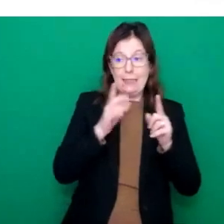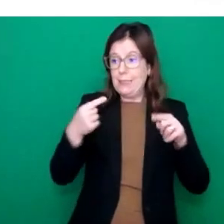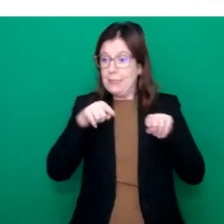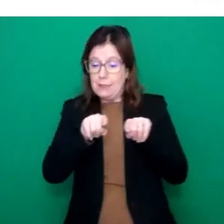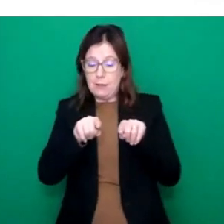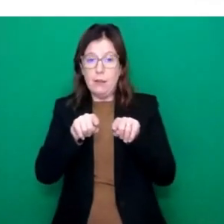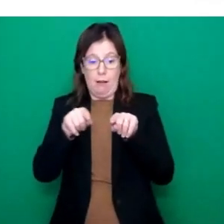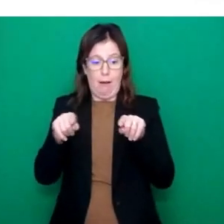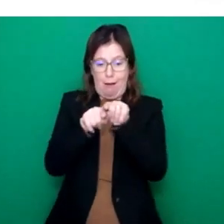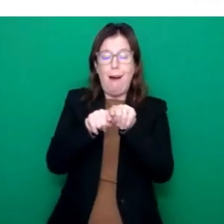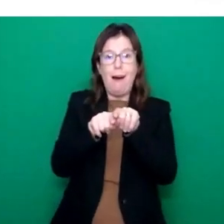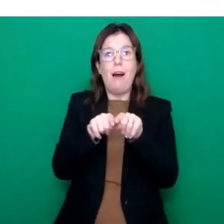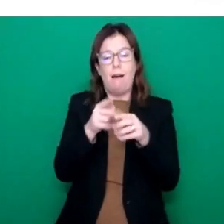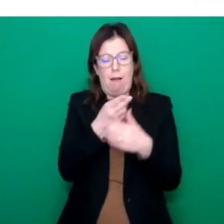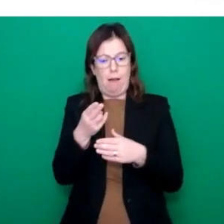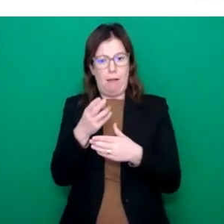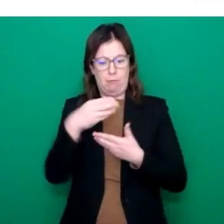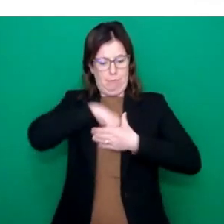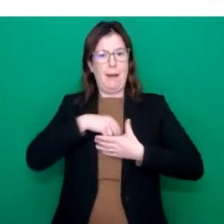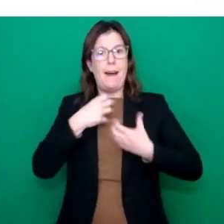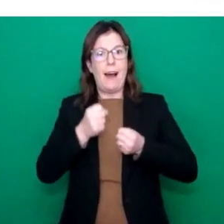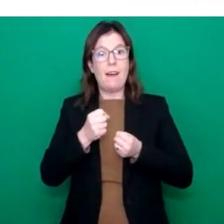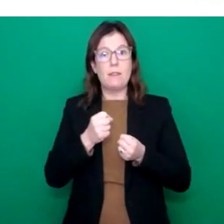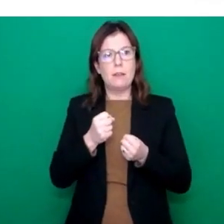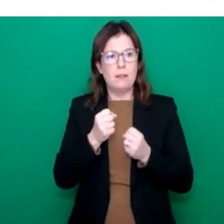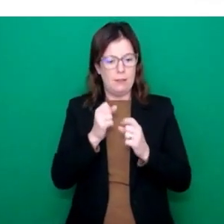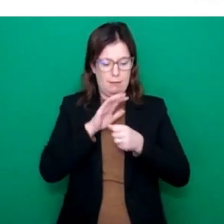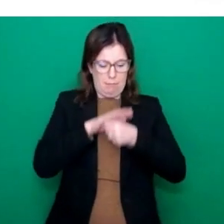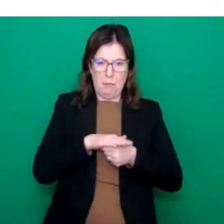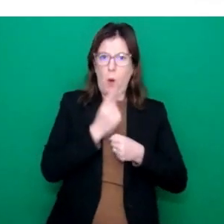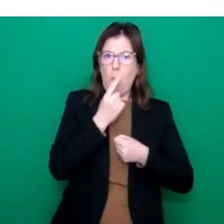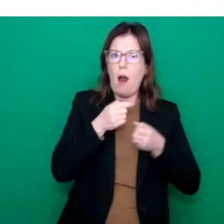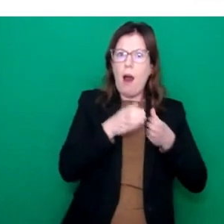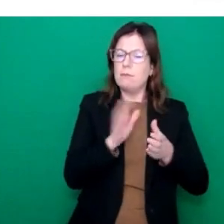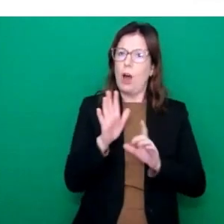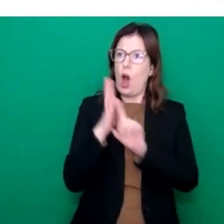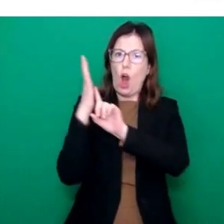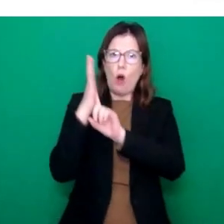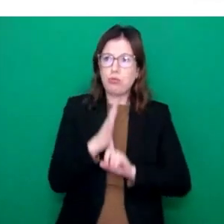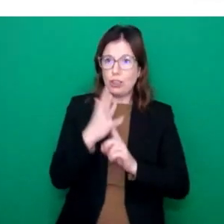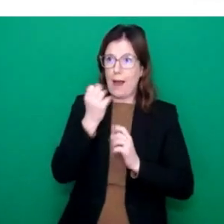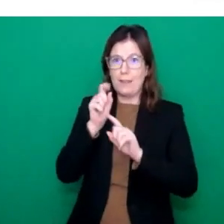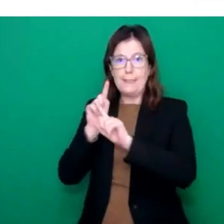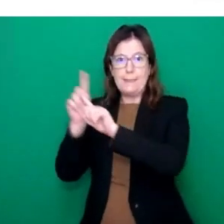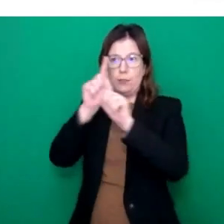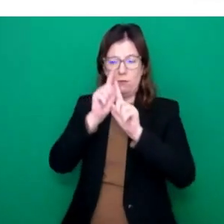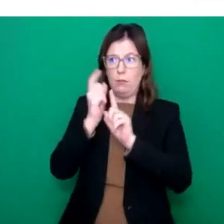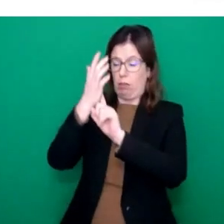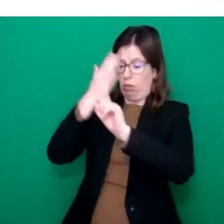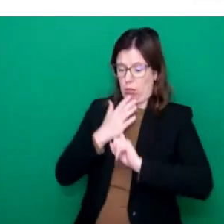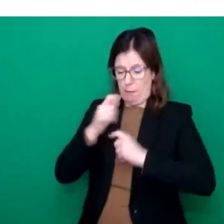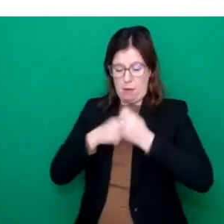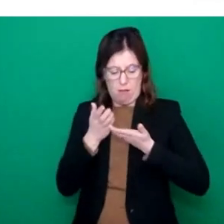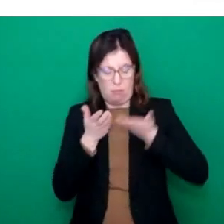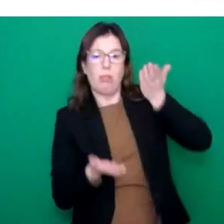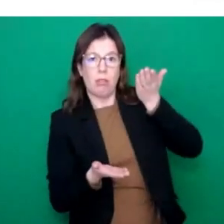paradigms remind us that oppression cannot be reduced to one fundamental type, and that oppressions work together in producing injustice.